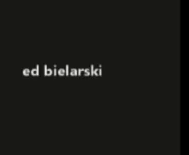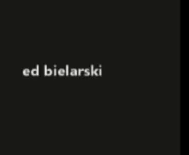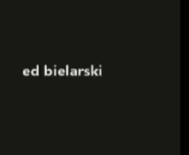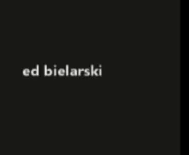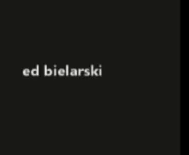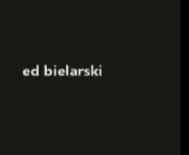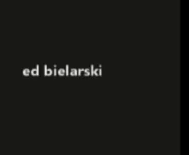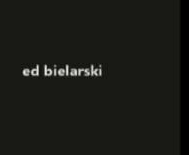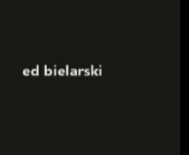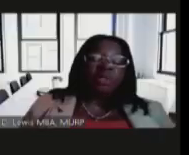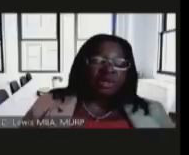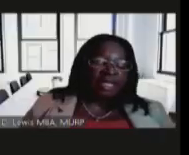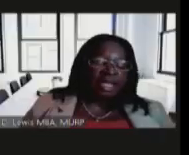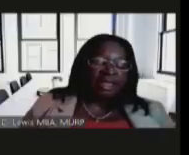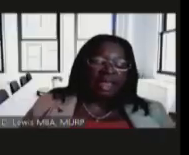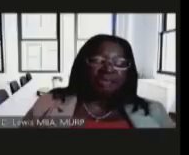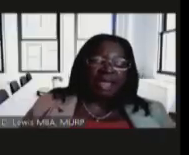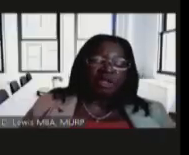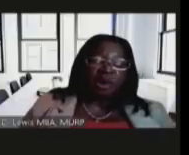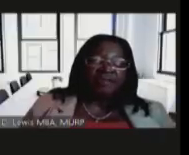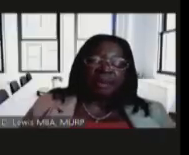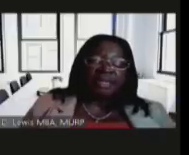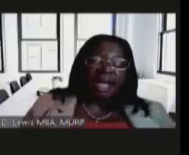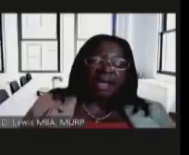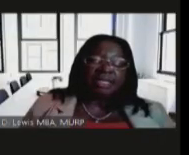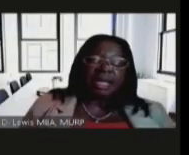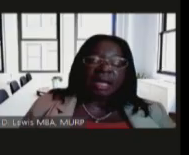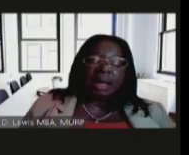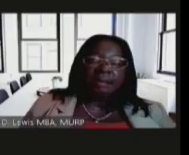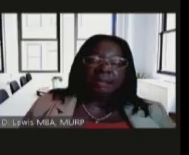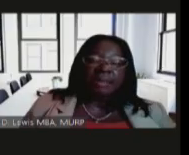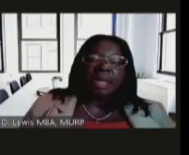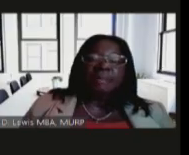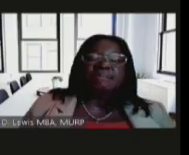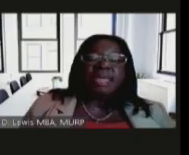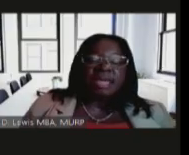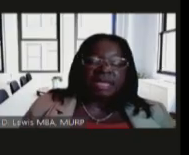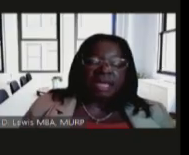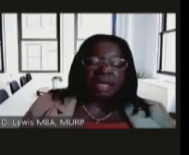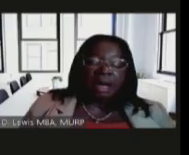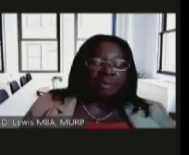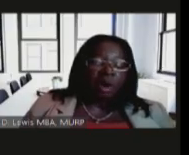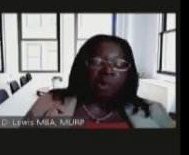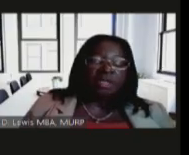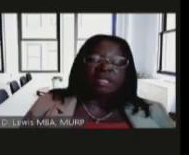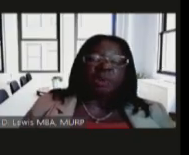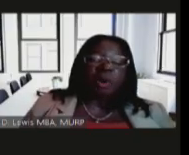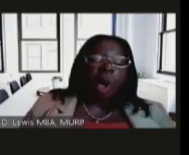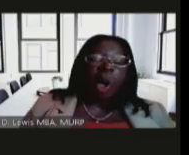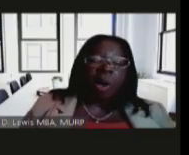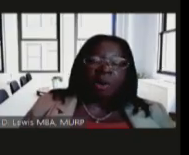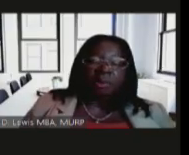$69,800, we can also see that based on family size and income, median income, which